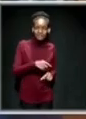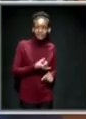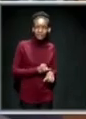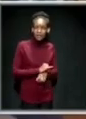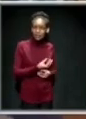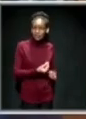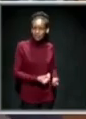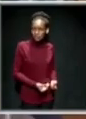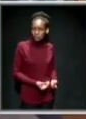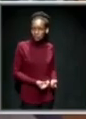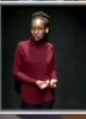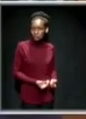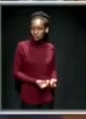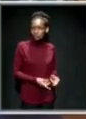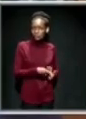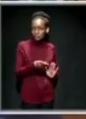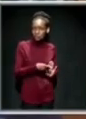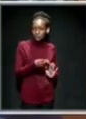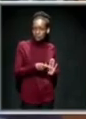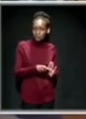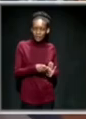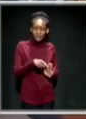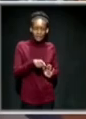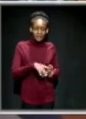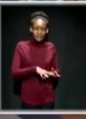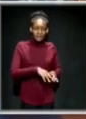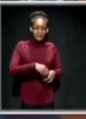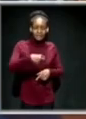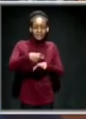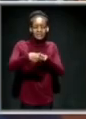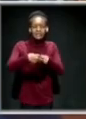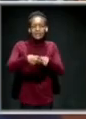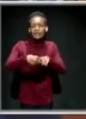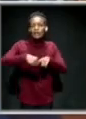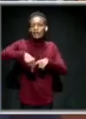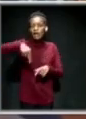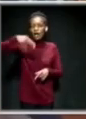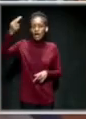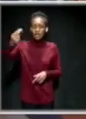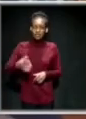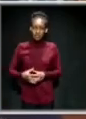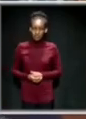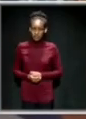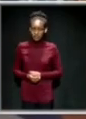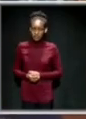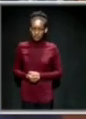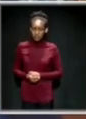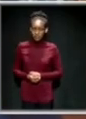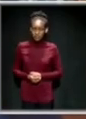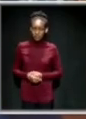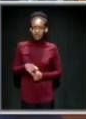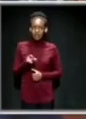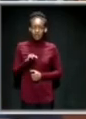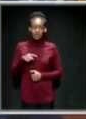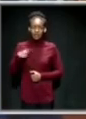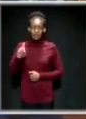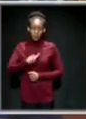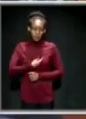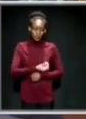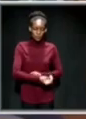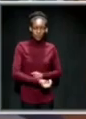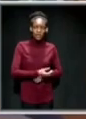the highest returns that we can ever get. So when we invest in children, we know